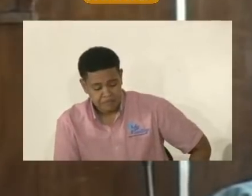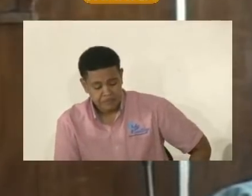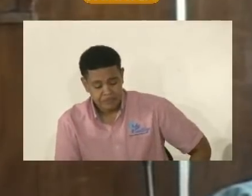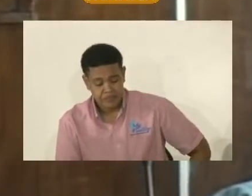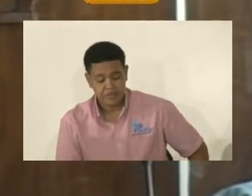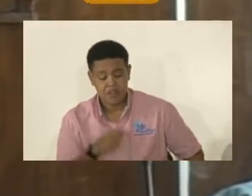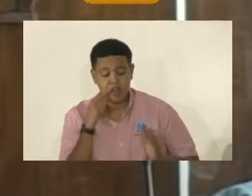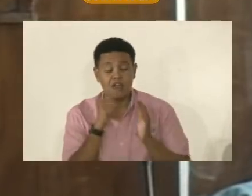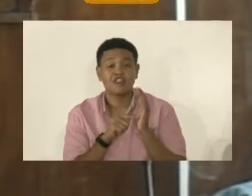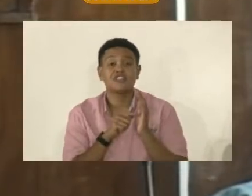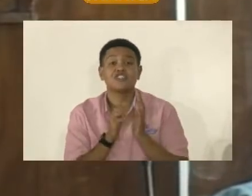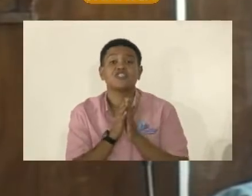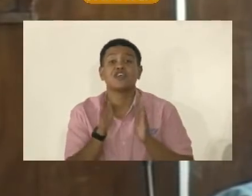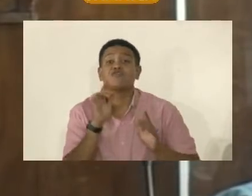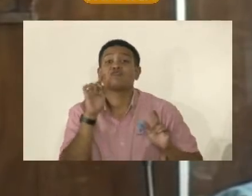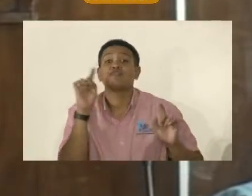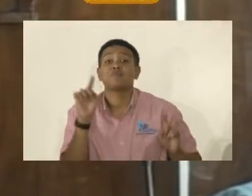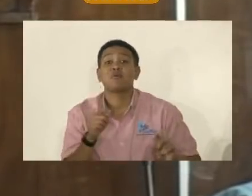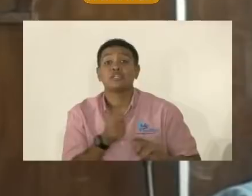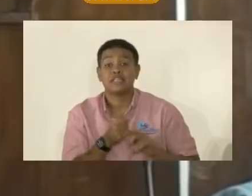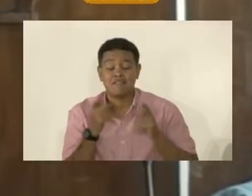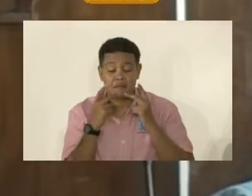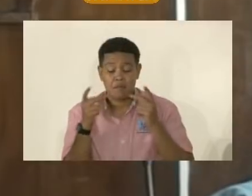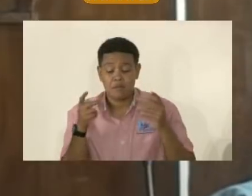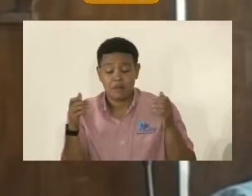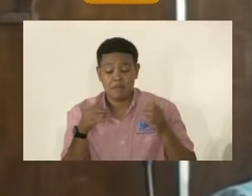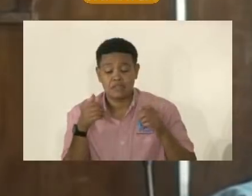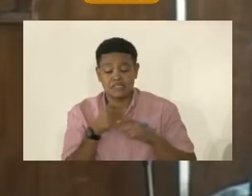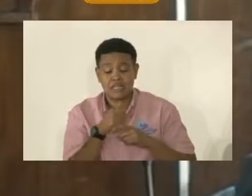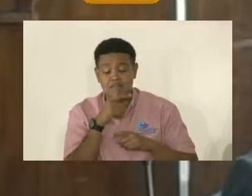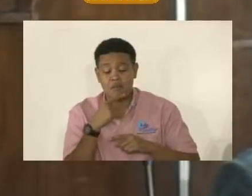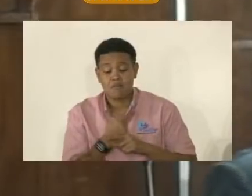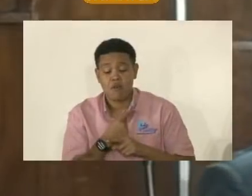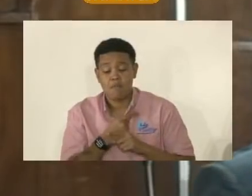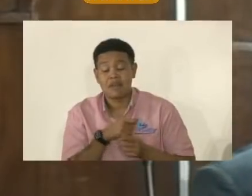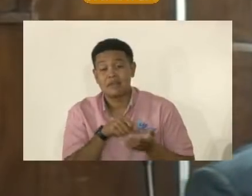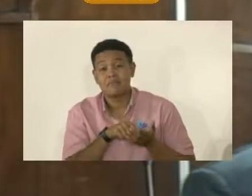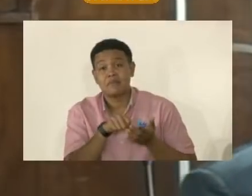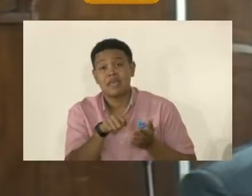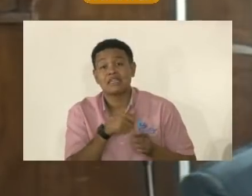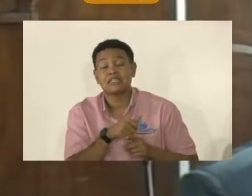General reported that the public body improperly paid